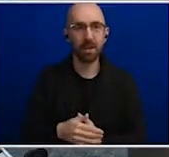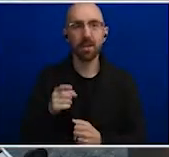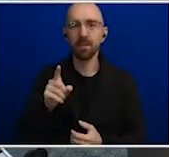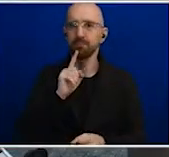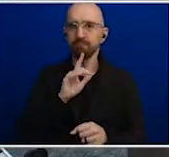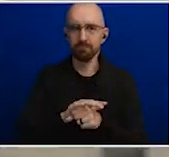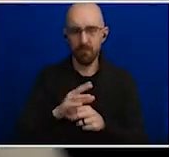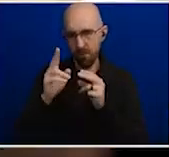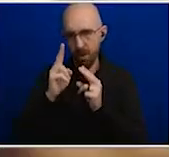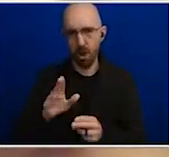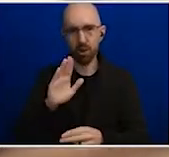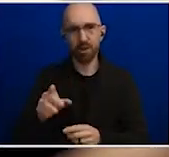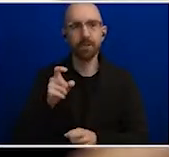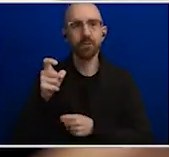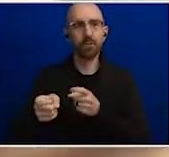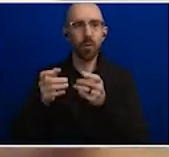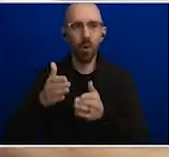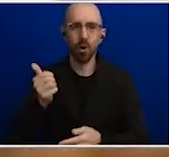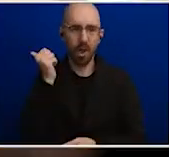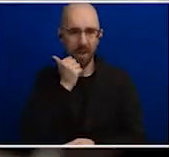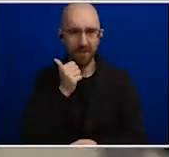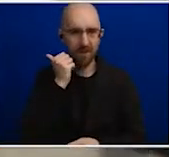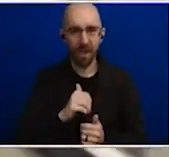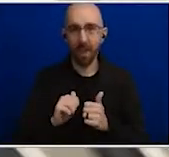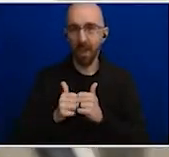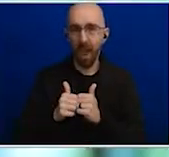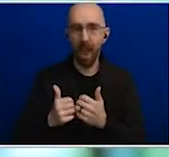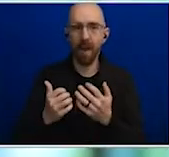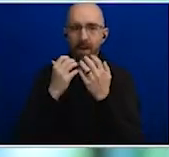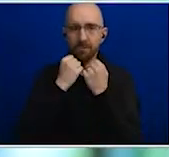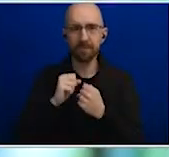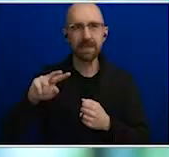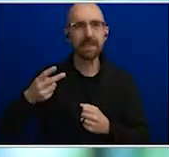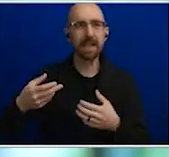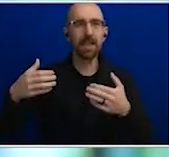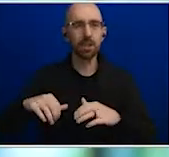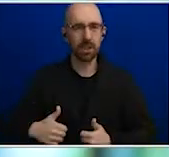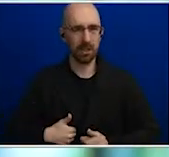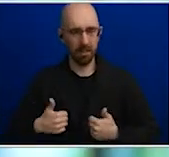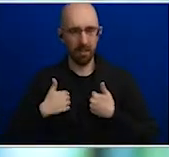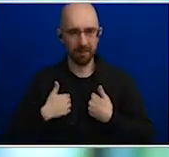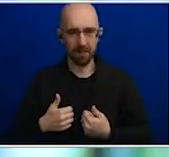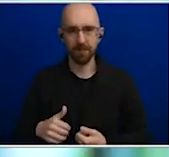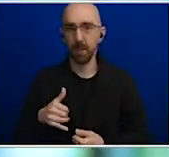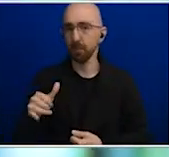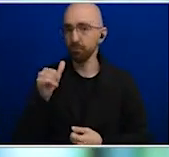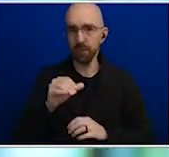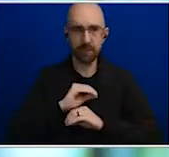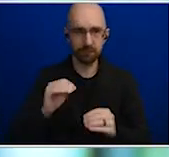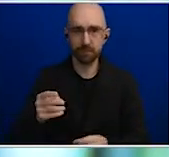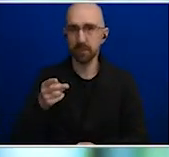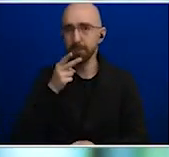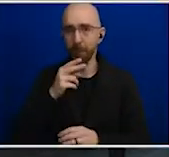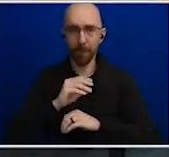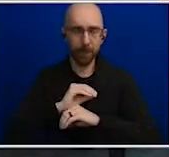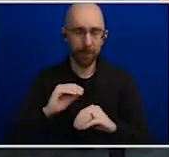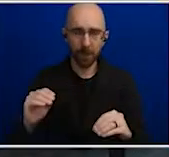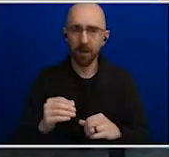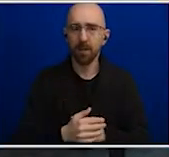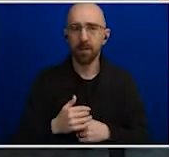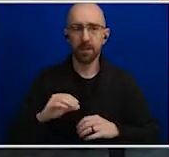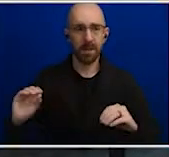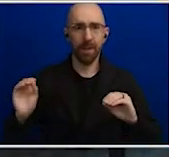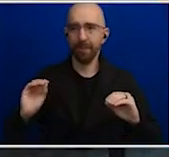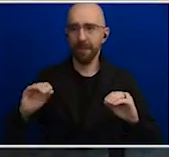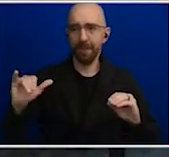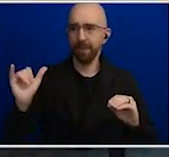donor every day by embracing his second chance at life. I don't drink, I don't smoke, I don't do anything that's,